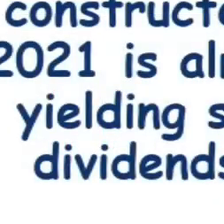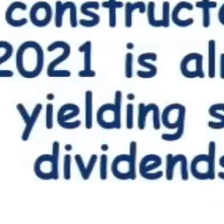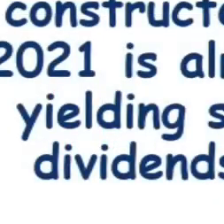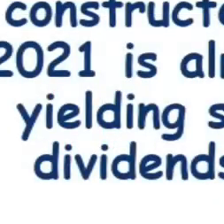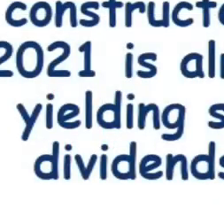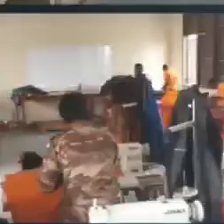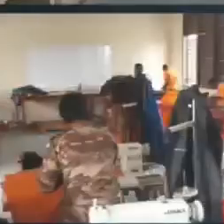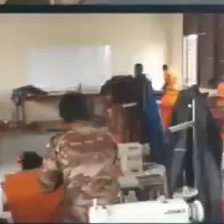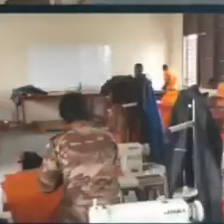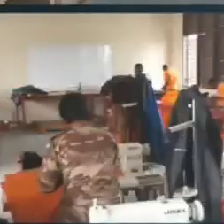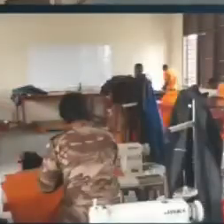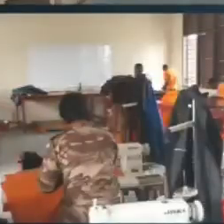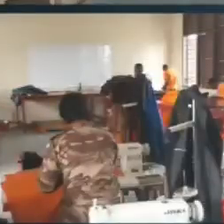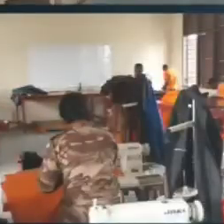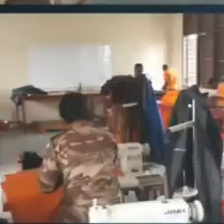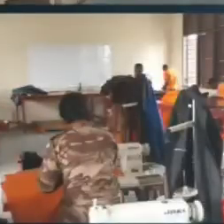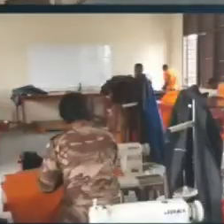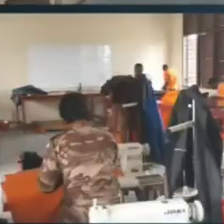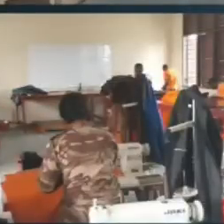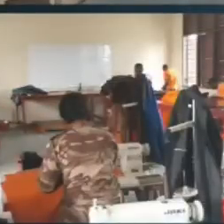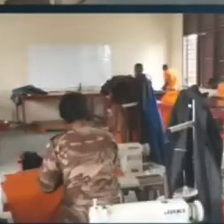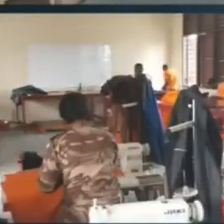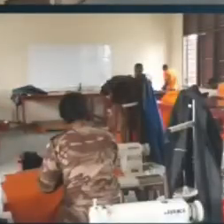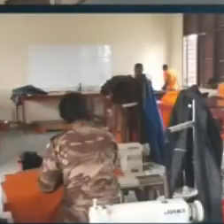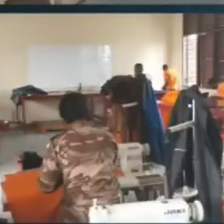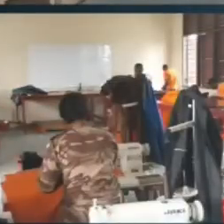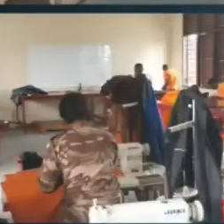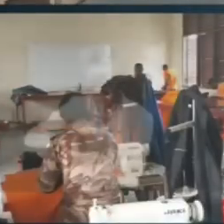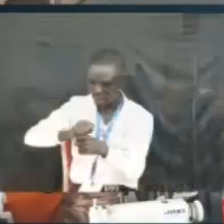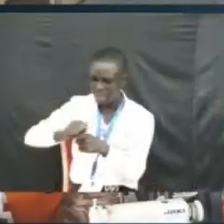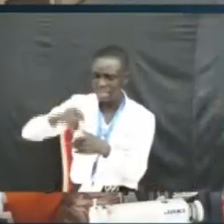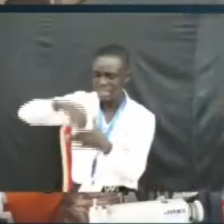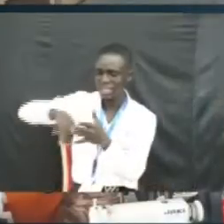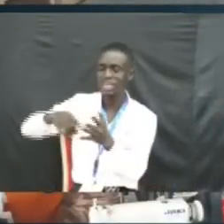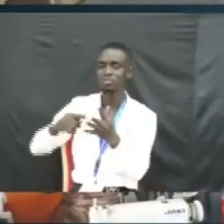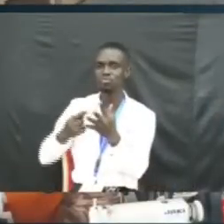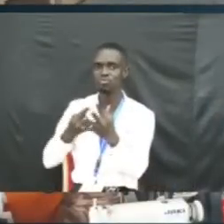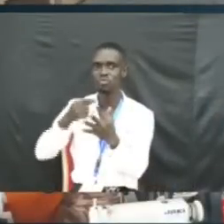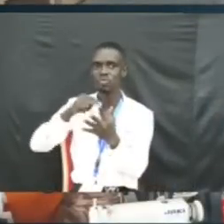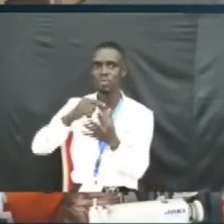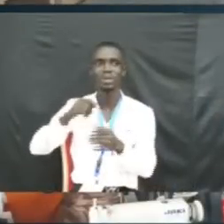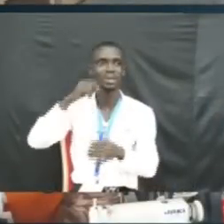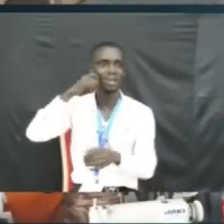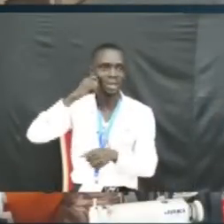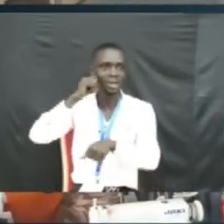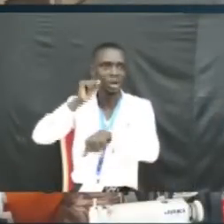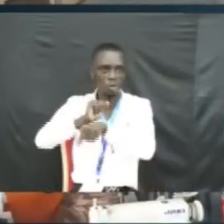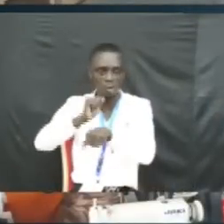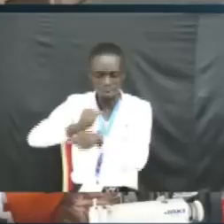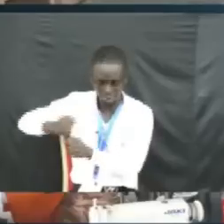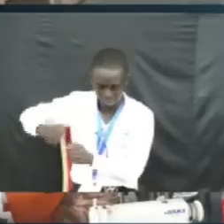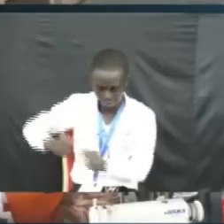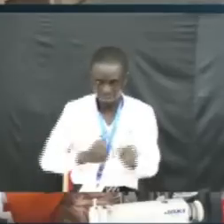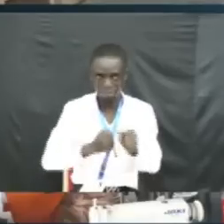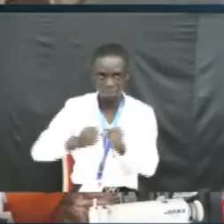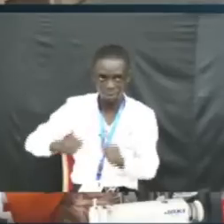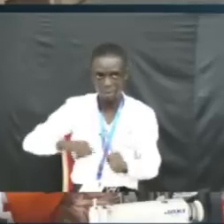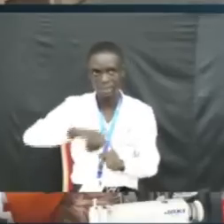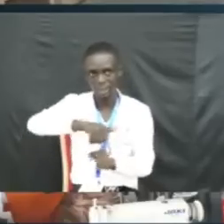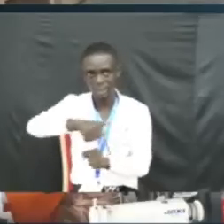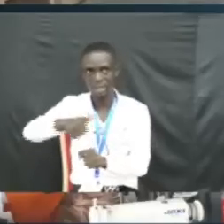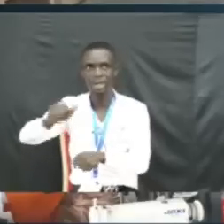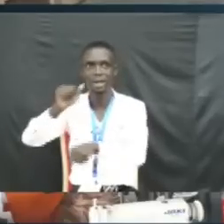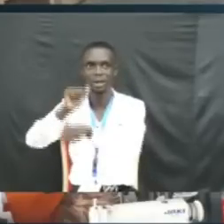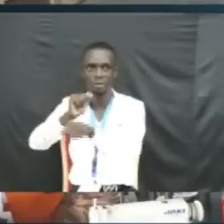various vocations including tailoring, k weaving, leather working, carpentry and metal